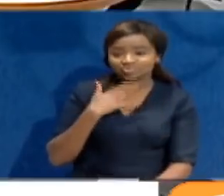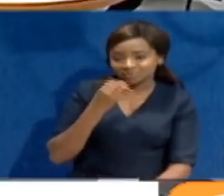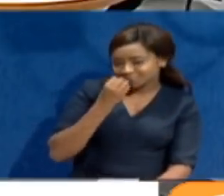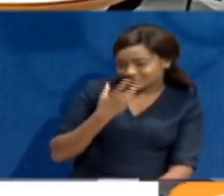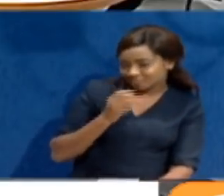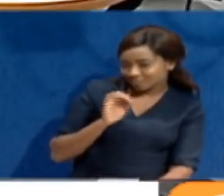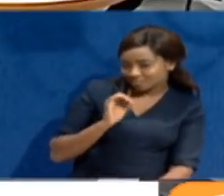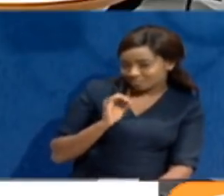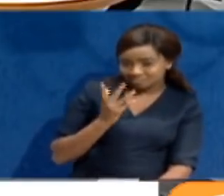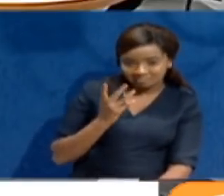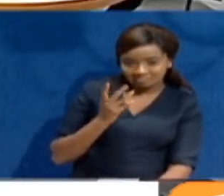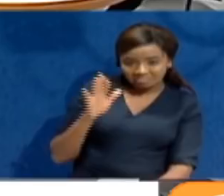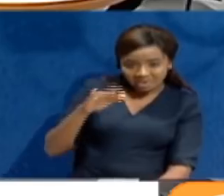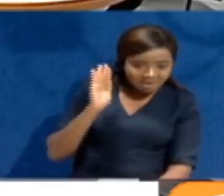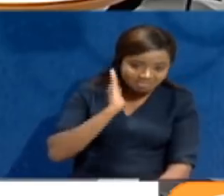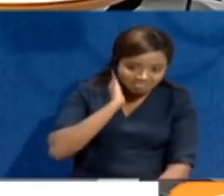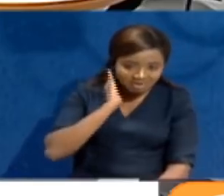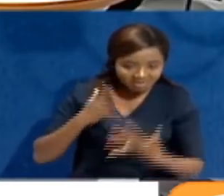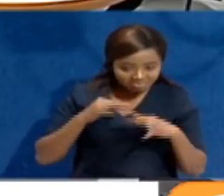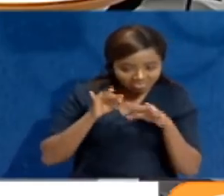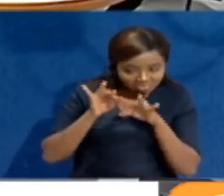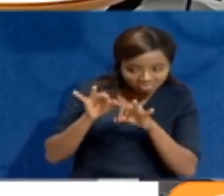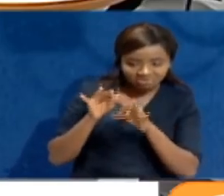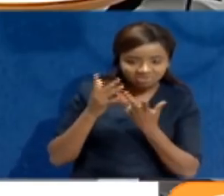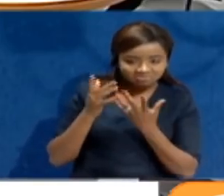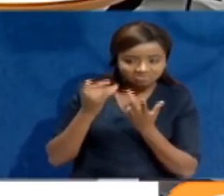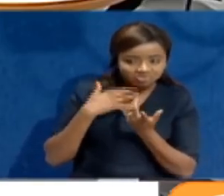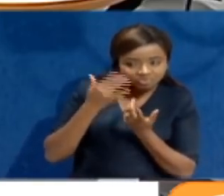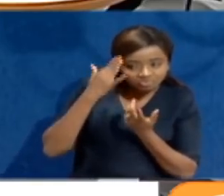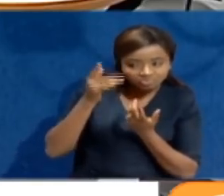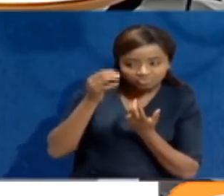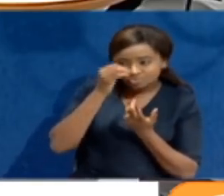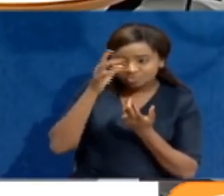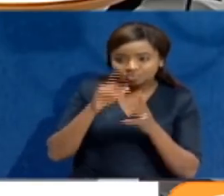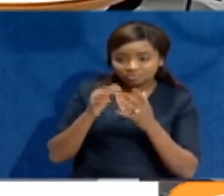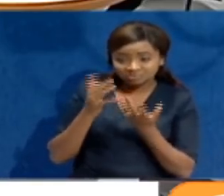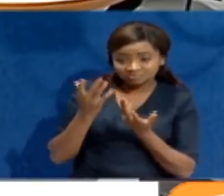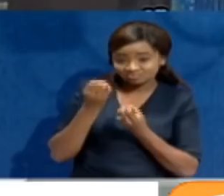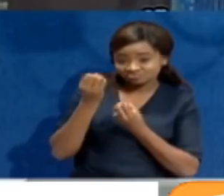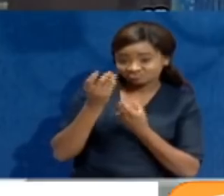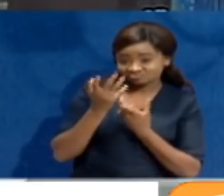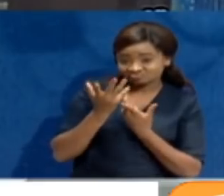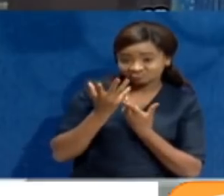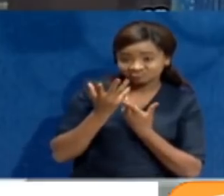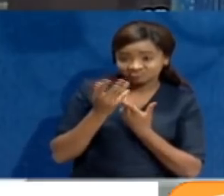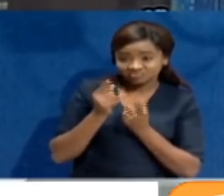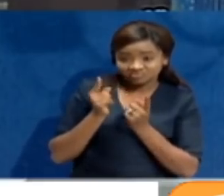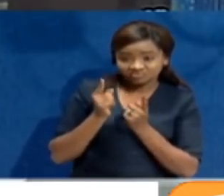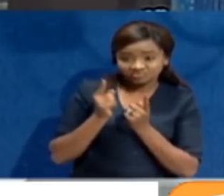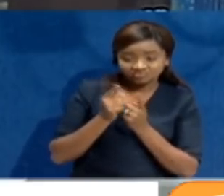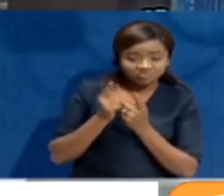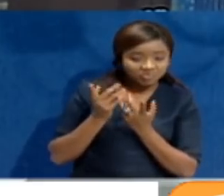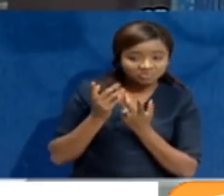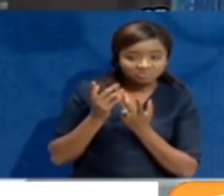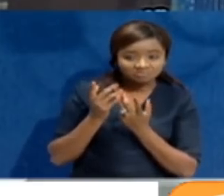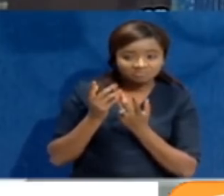hint? Your constituents in Moranga are watching tonight. I'm sure they're keenly following. You don't want to give them a preview or a prelude to that announcement,